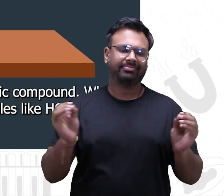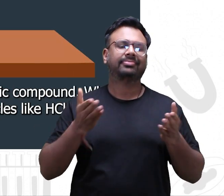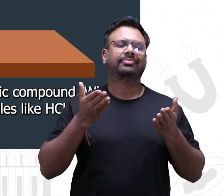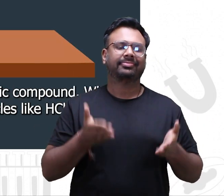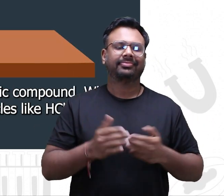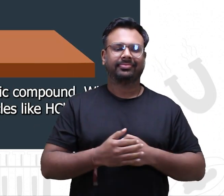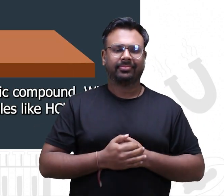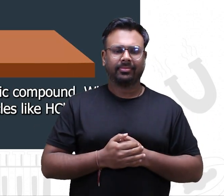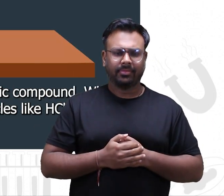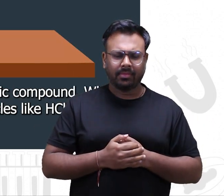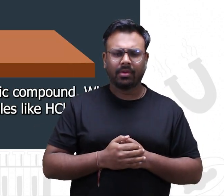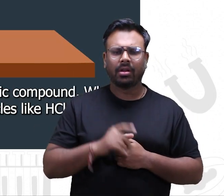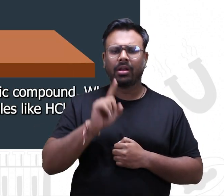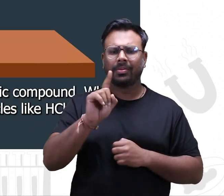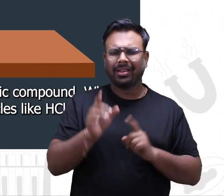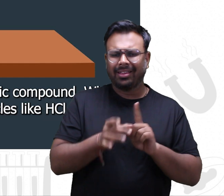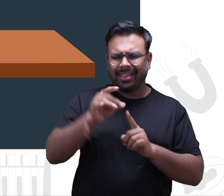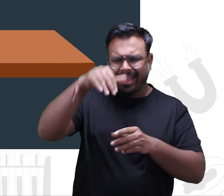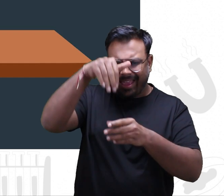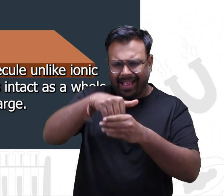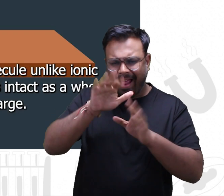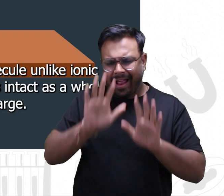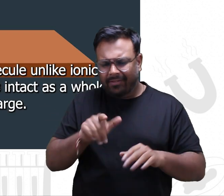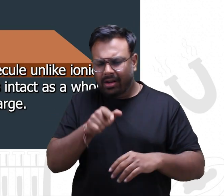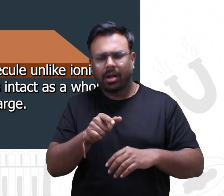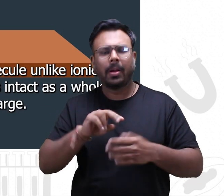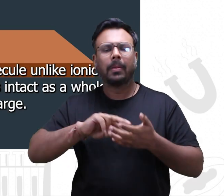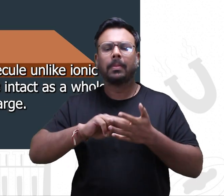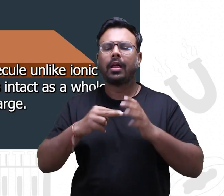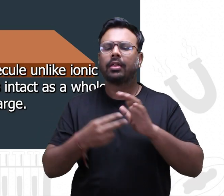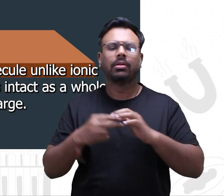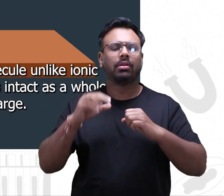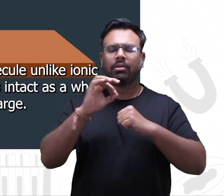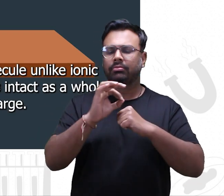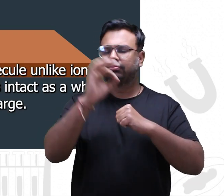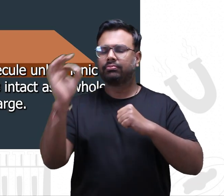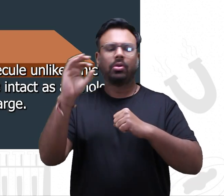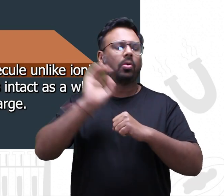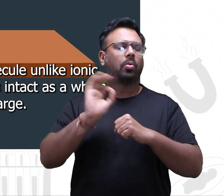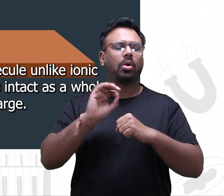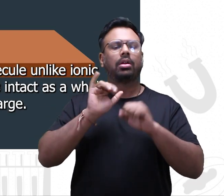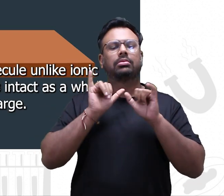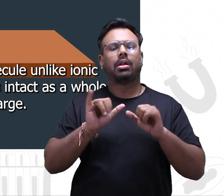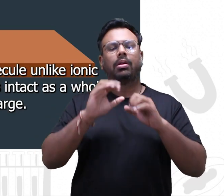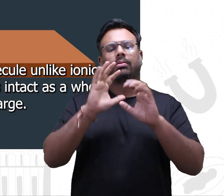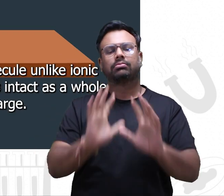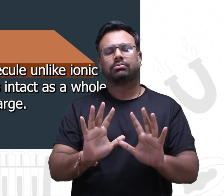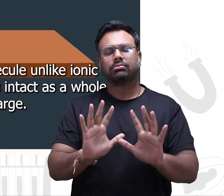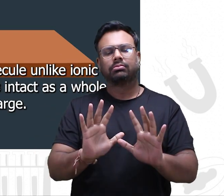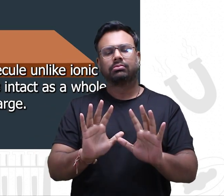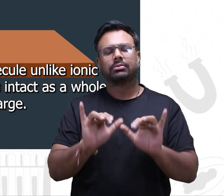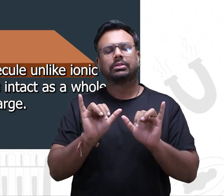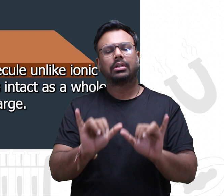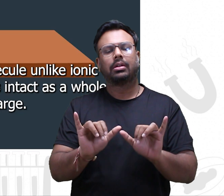not ionize into charged particle like HCl. Instead, the glucose molecules simply dissolve as neutral